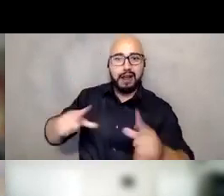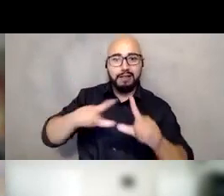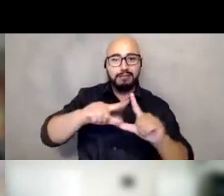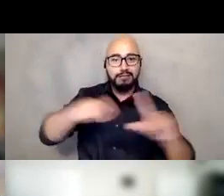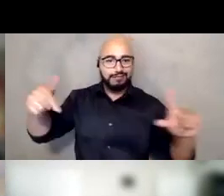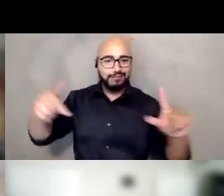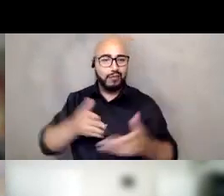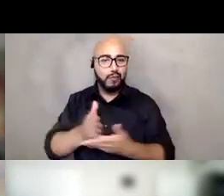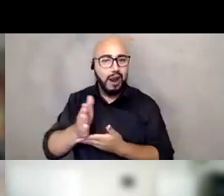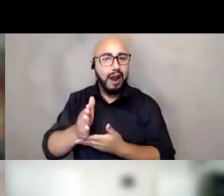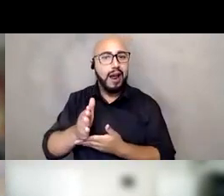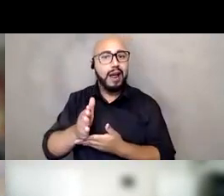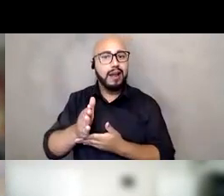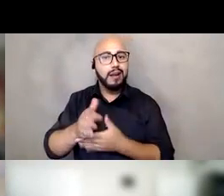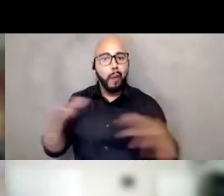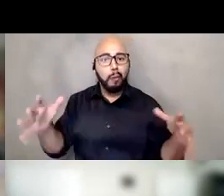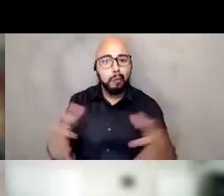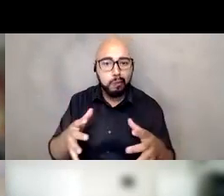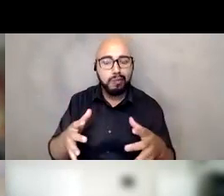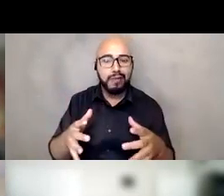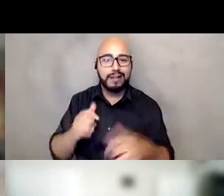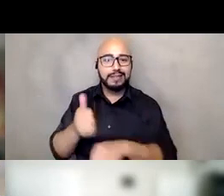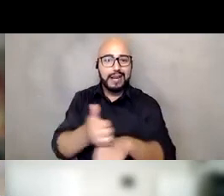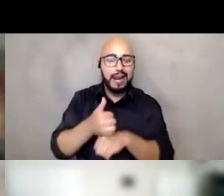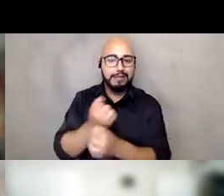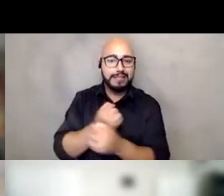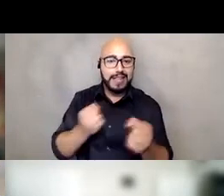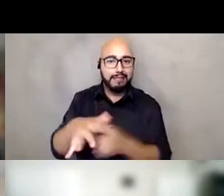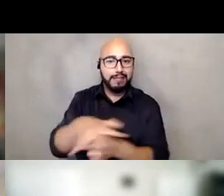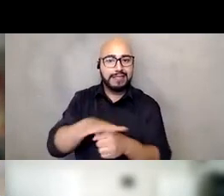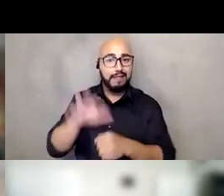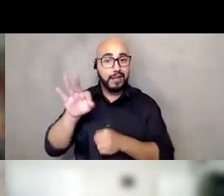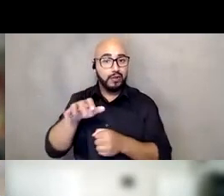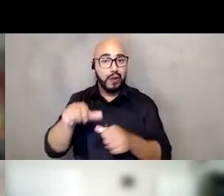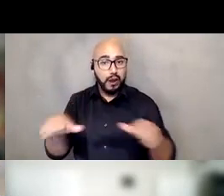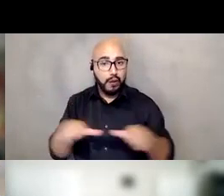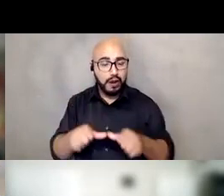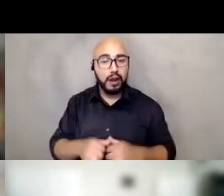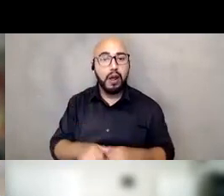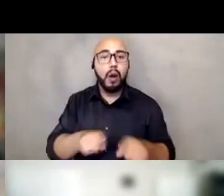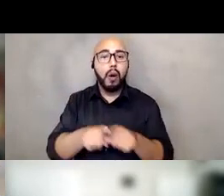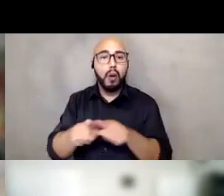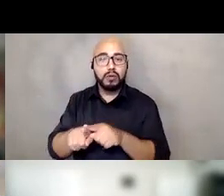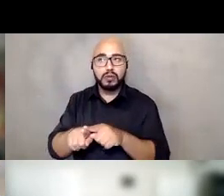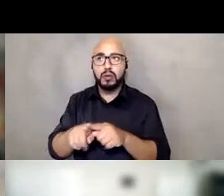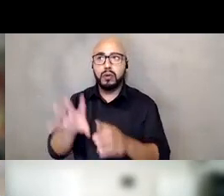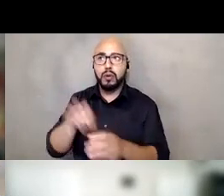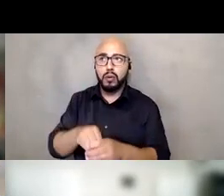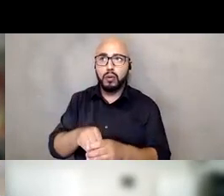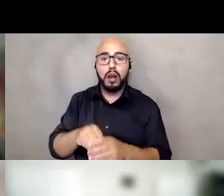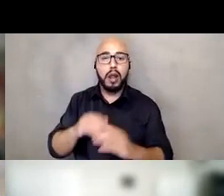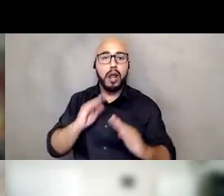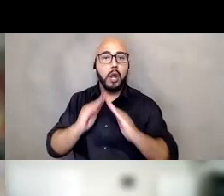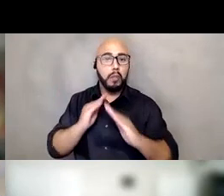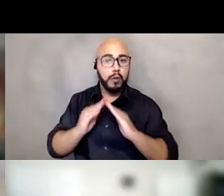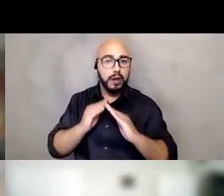rights and organizing and sort of safe places in the Fresno area. We will also have a